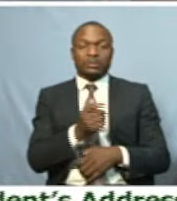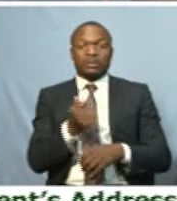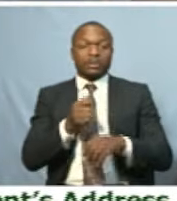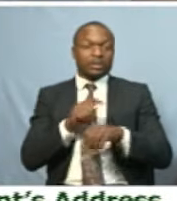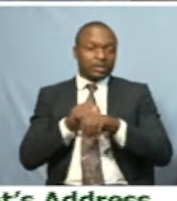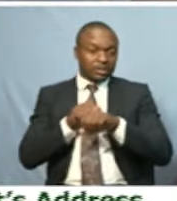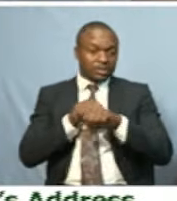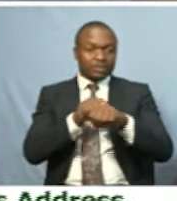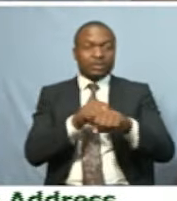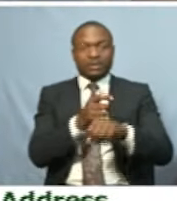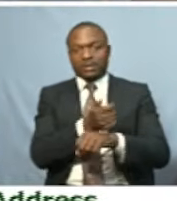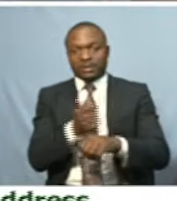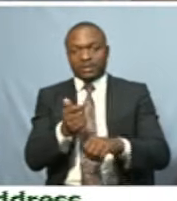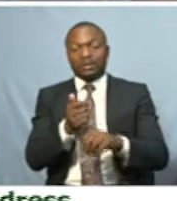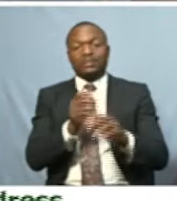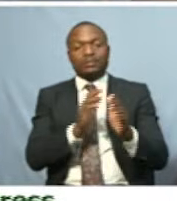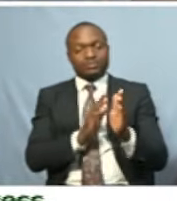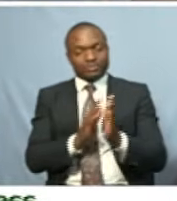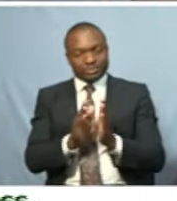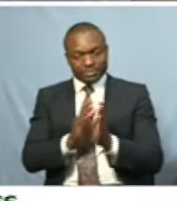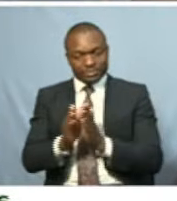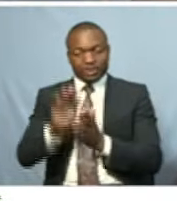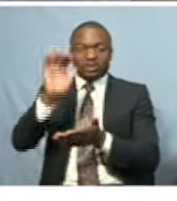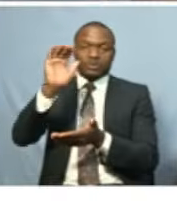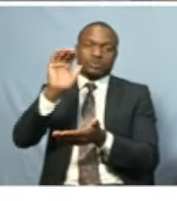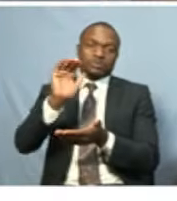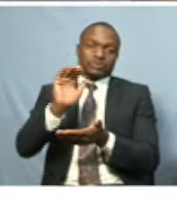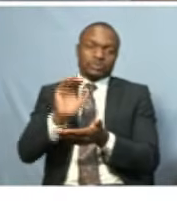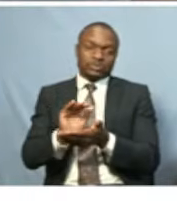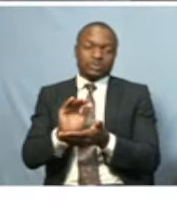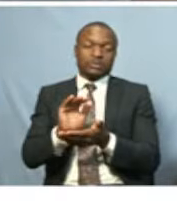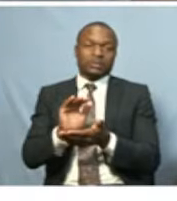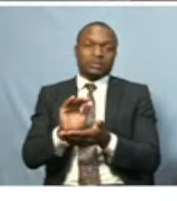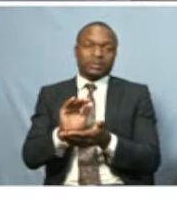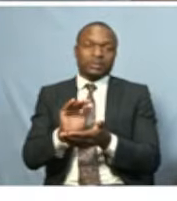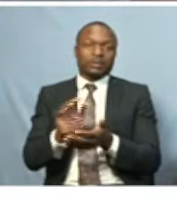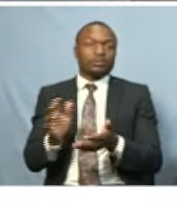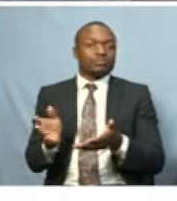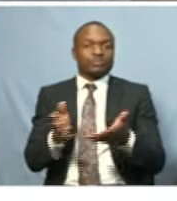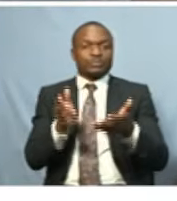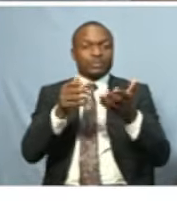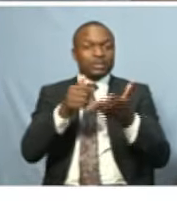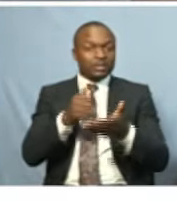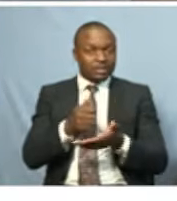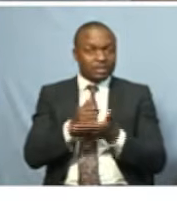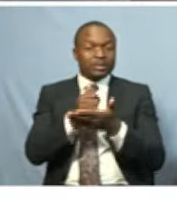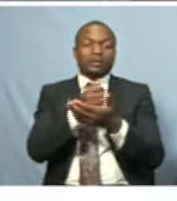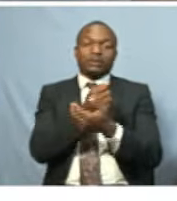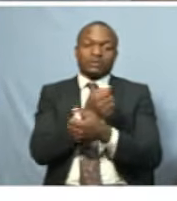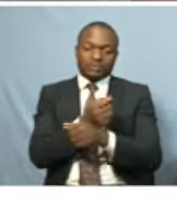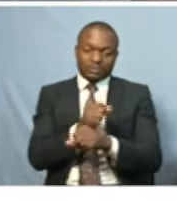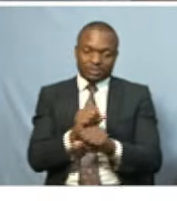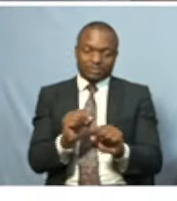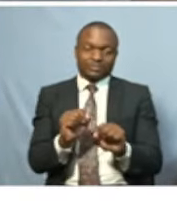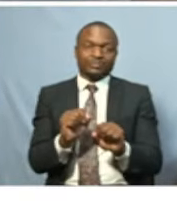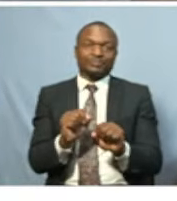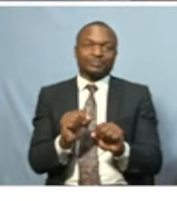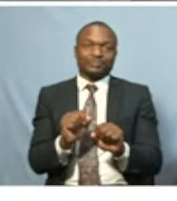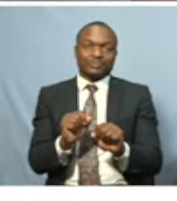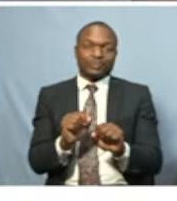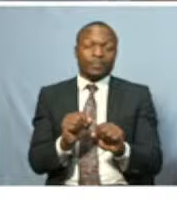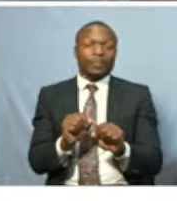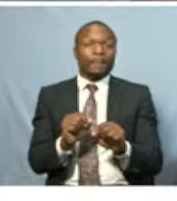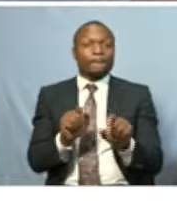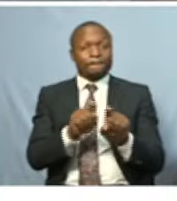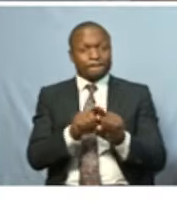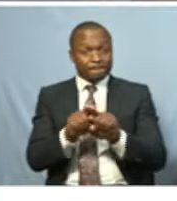among other initiatives, to reduce on the carbon footprint and help serve Mother Earth. We